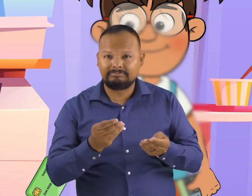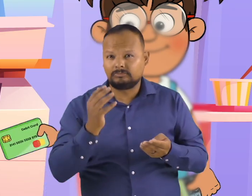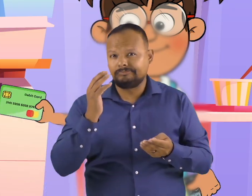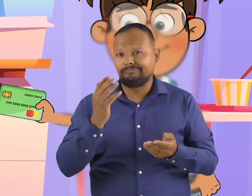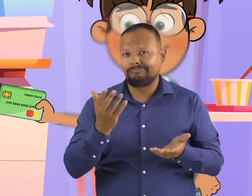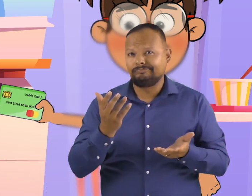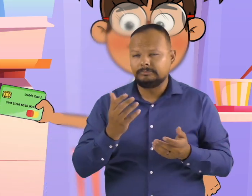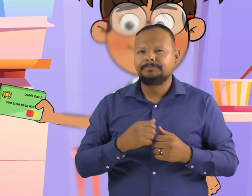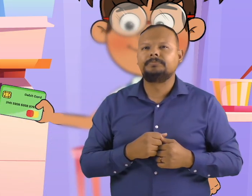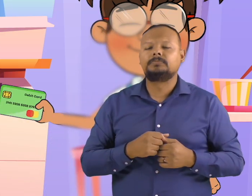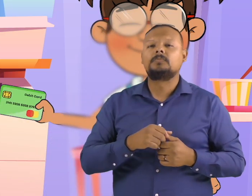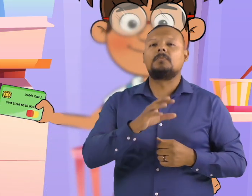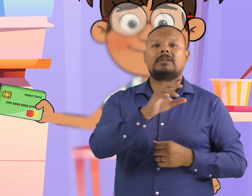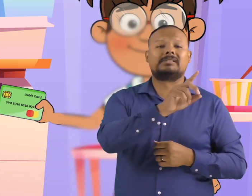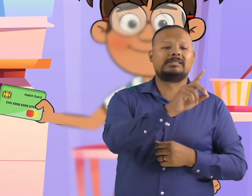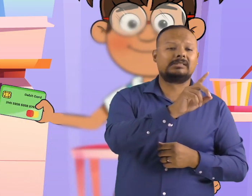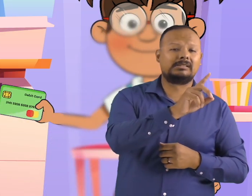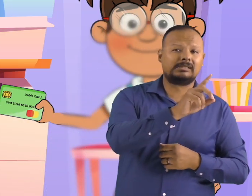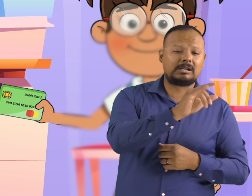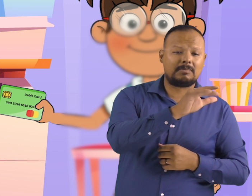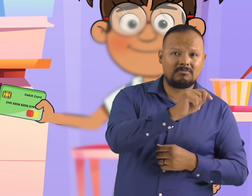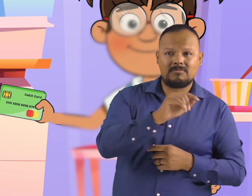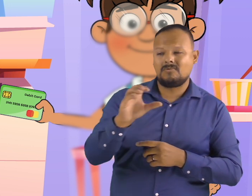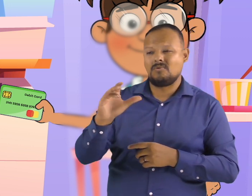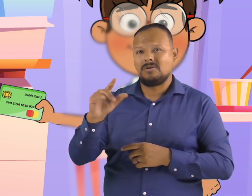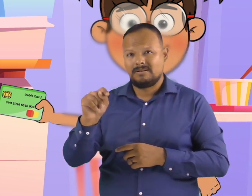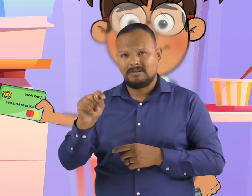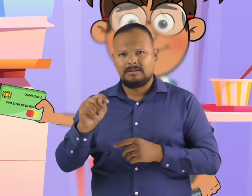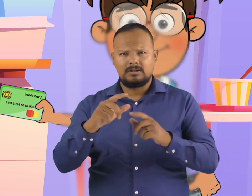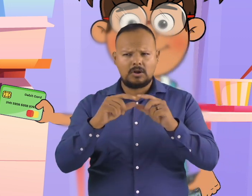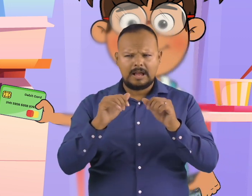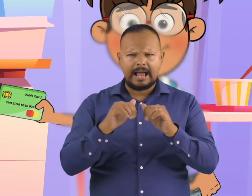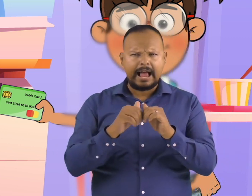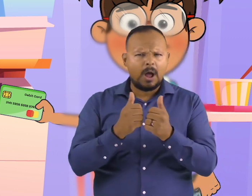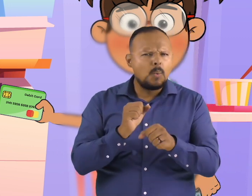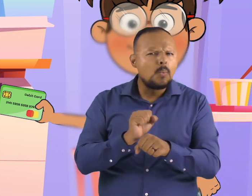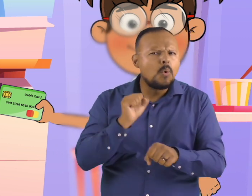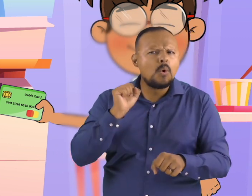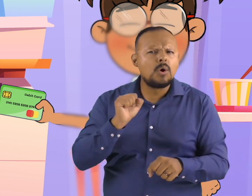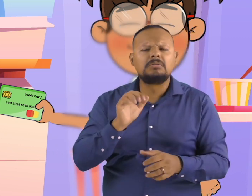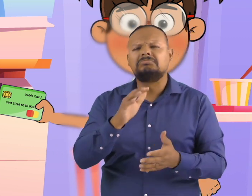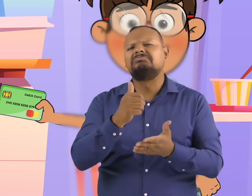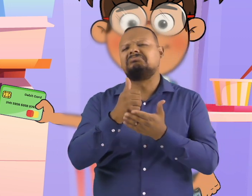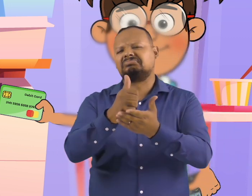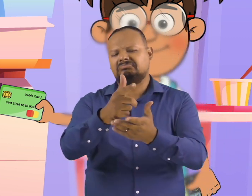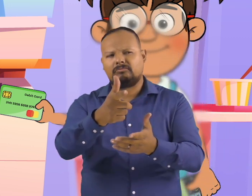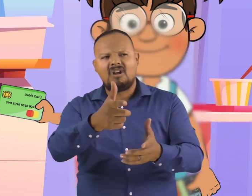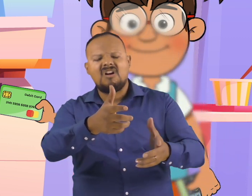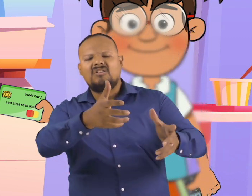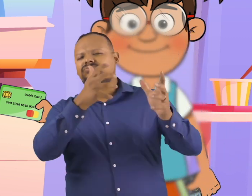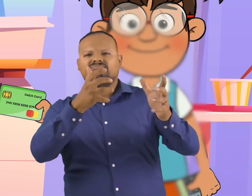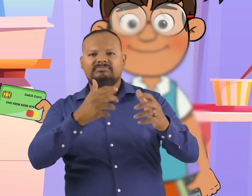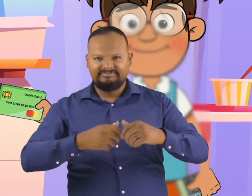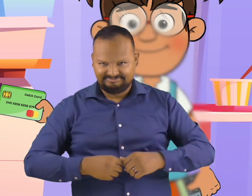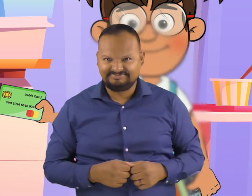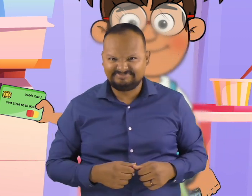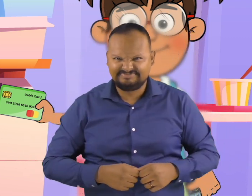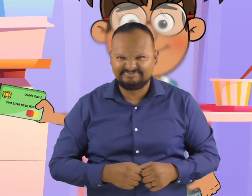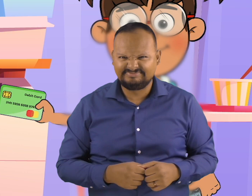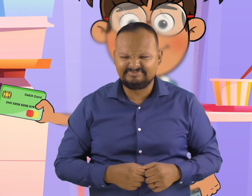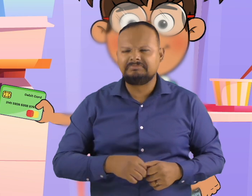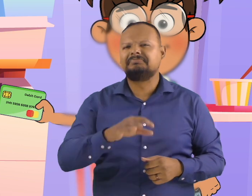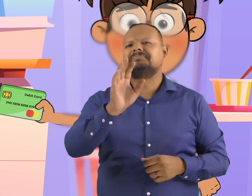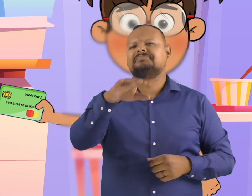debit cards and credit cards work will definitely help your financial literacy skills so